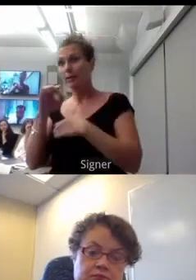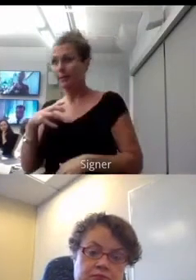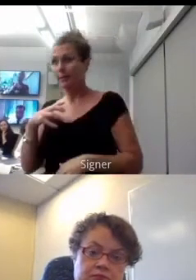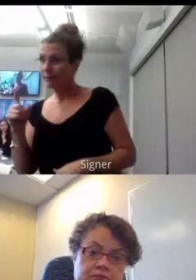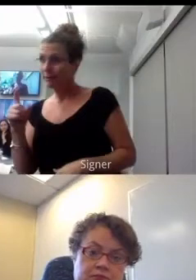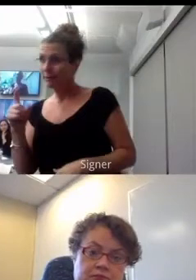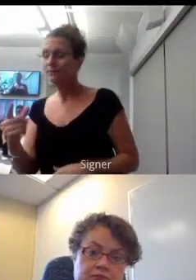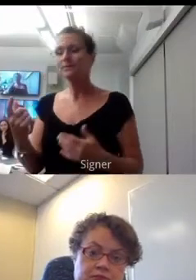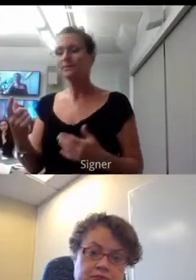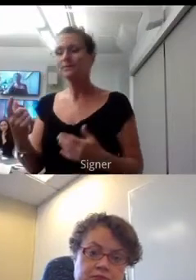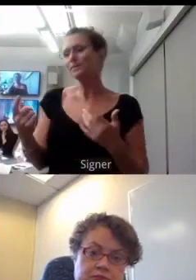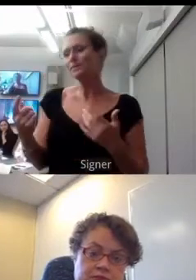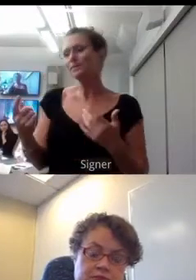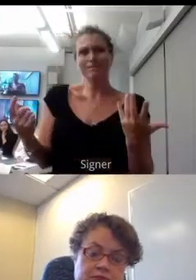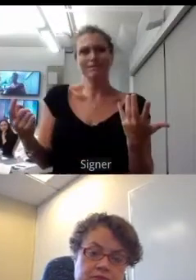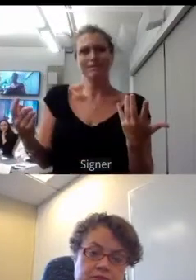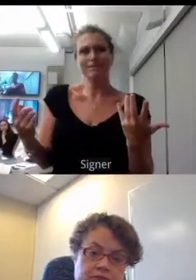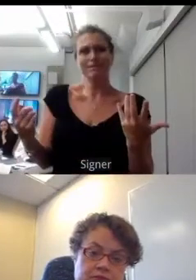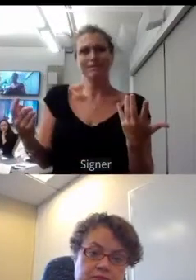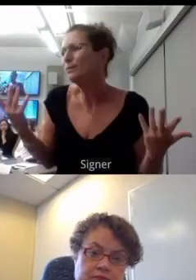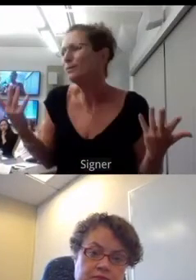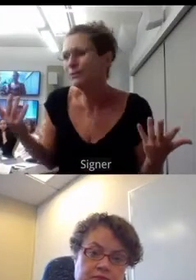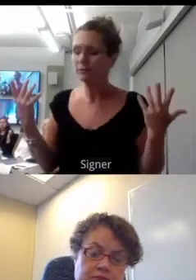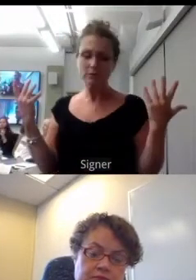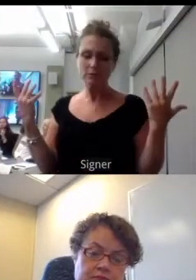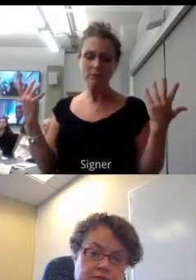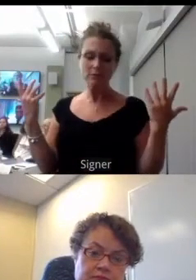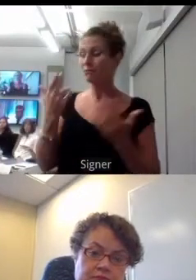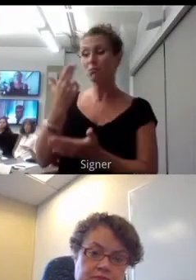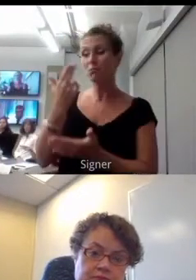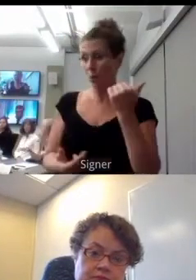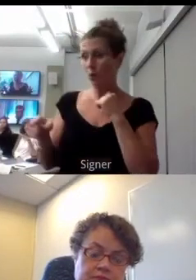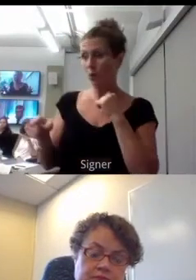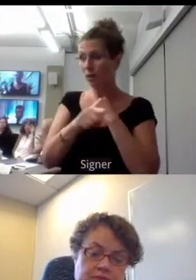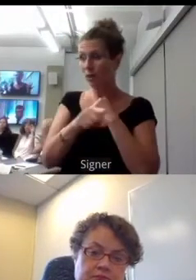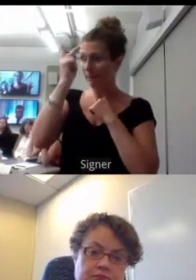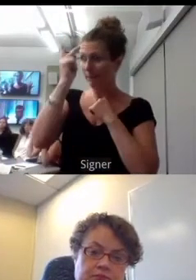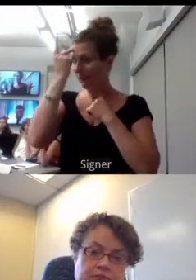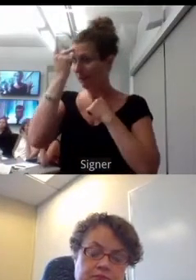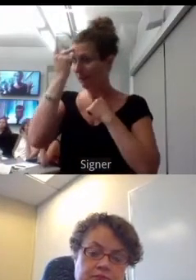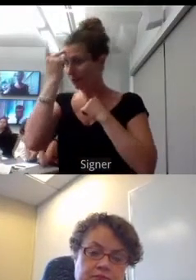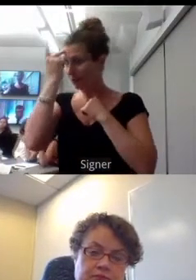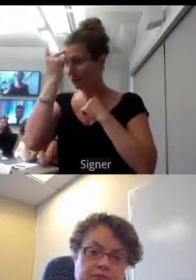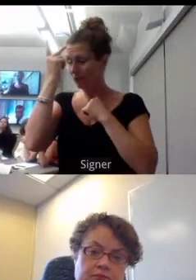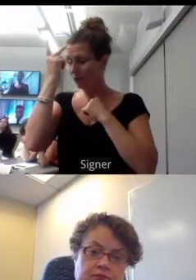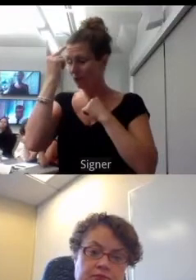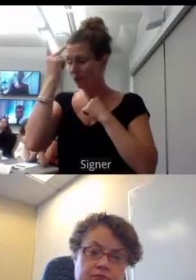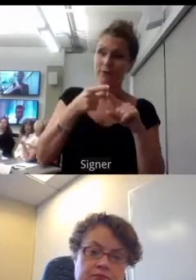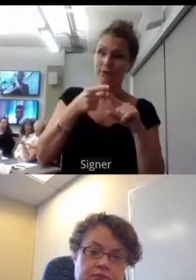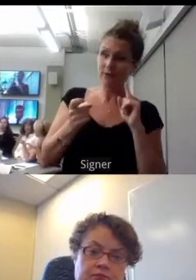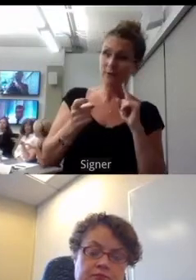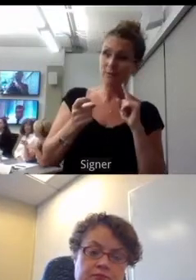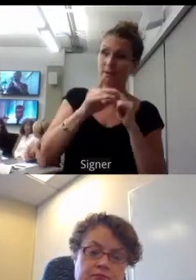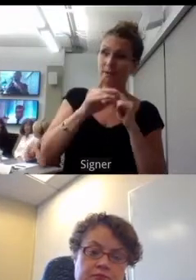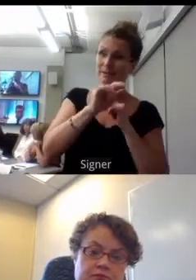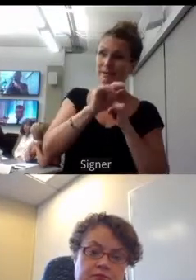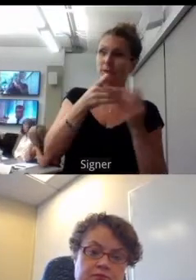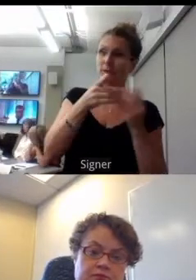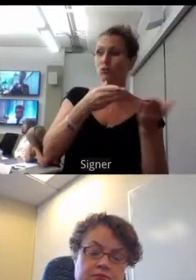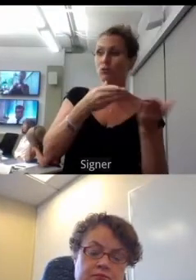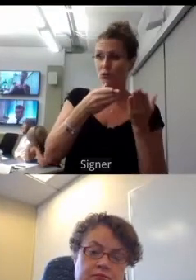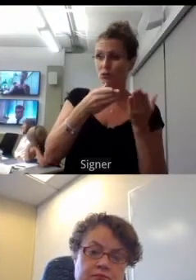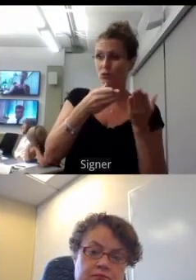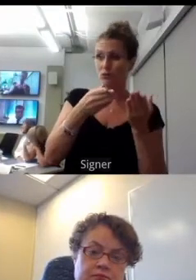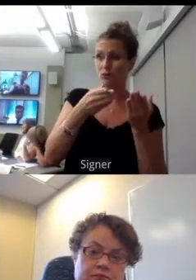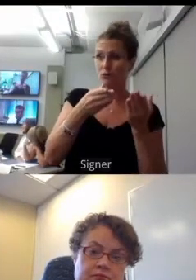it has to be on both sides. It has to be on the political side and it has to be on the civil service side. So your recommendation is that in the Prime